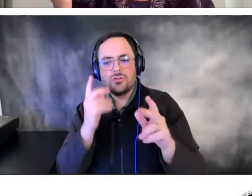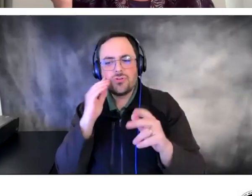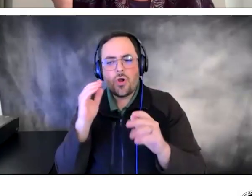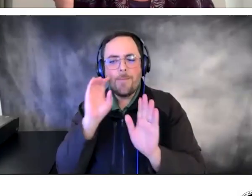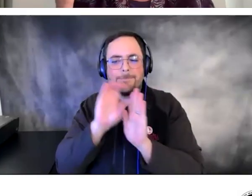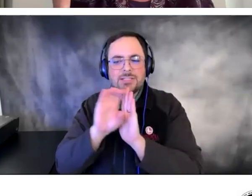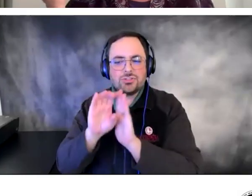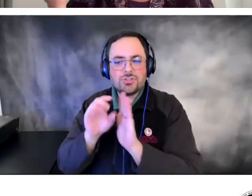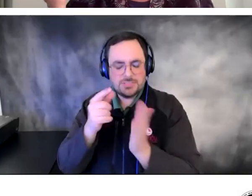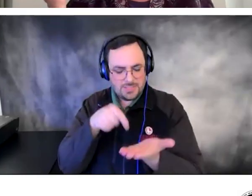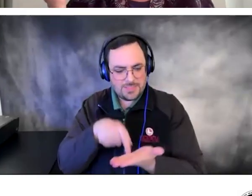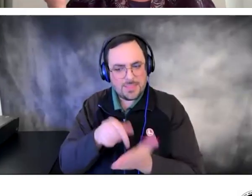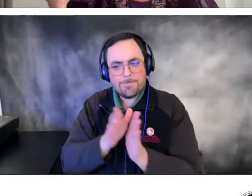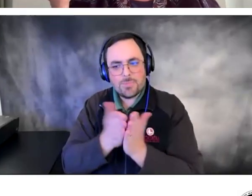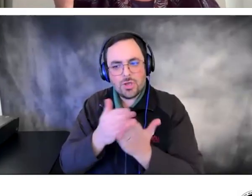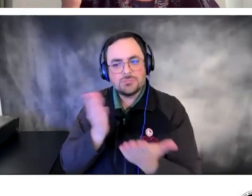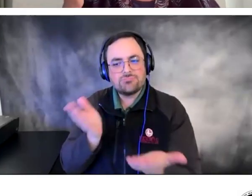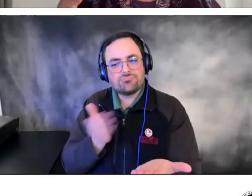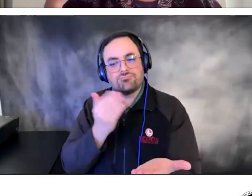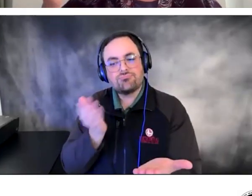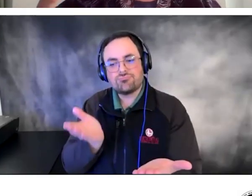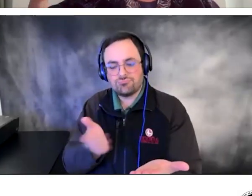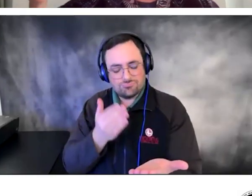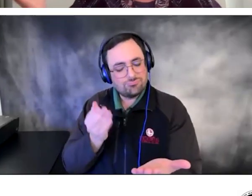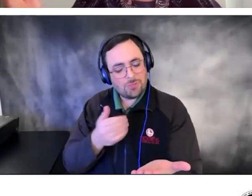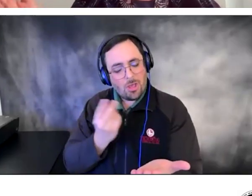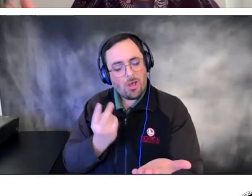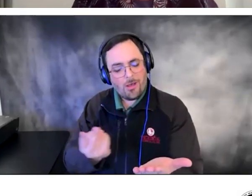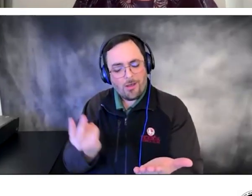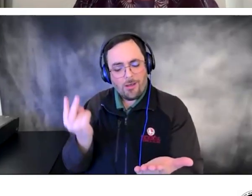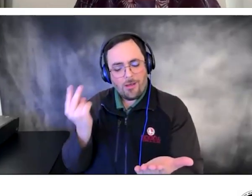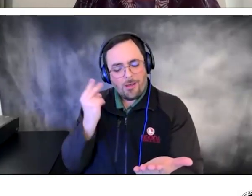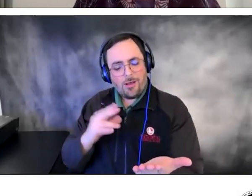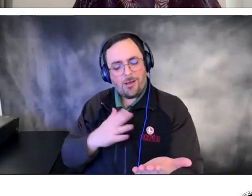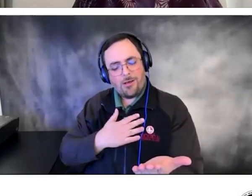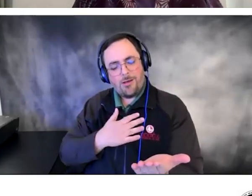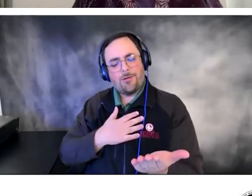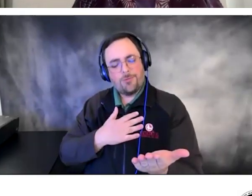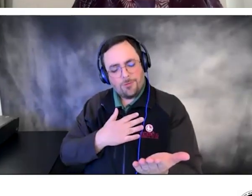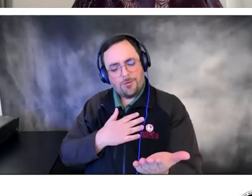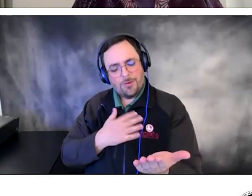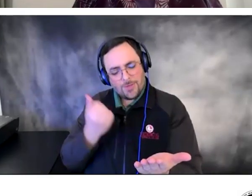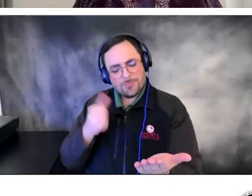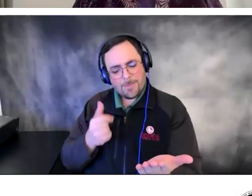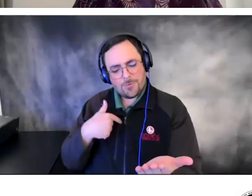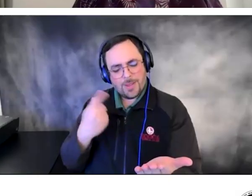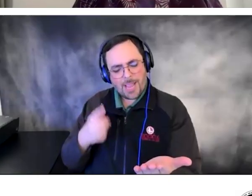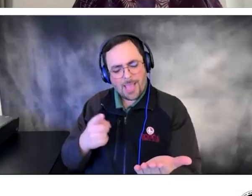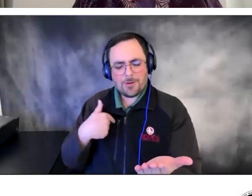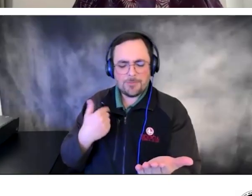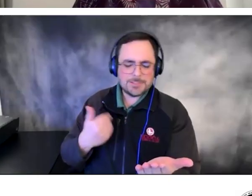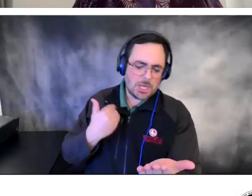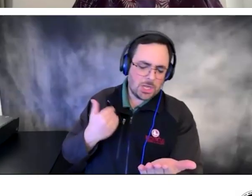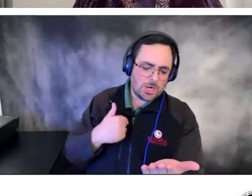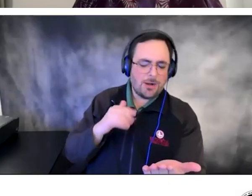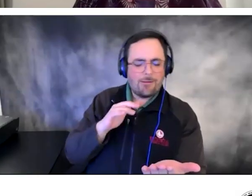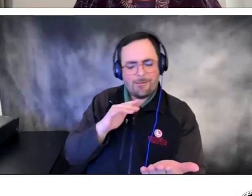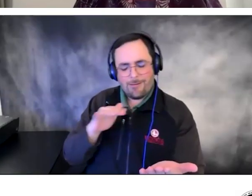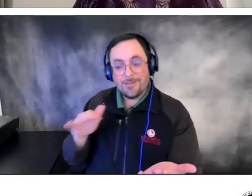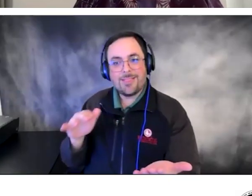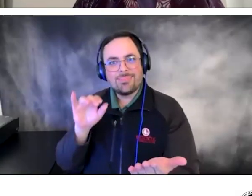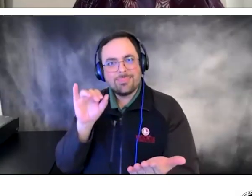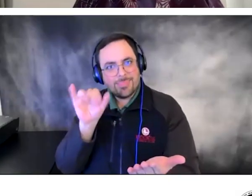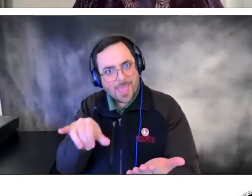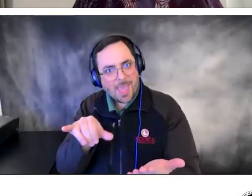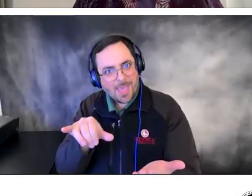photo albums and share old memories and see what happened when they were younger or see what they looked like and